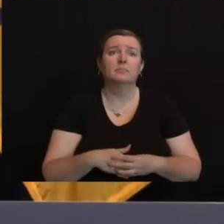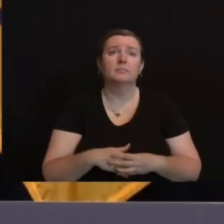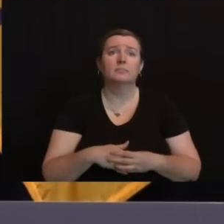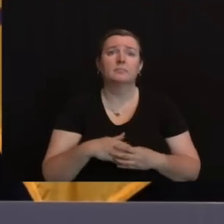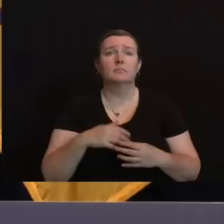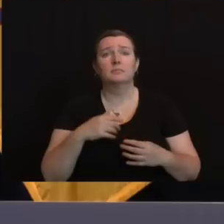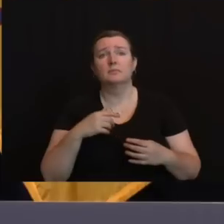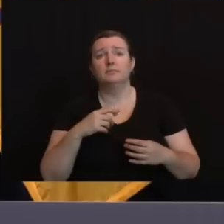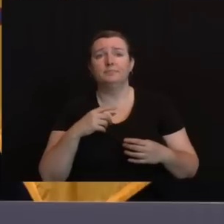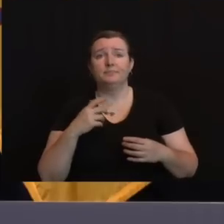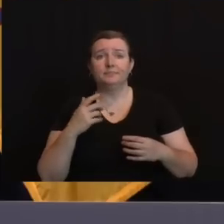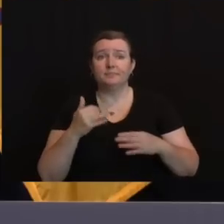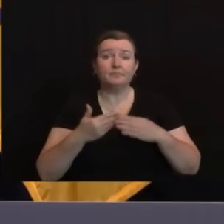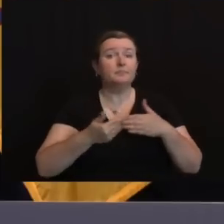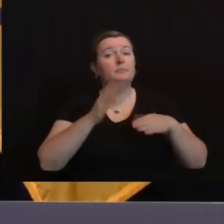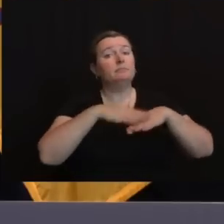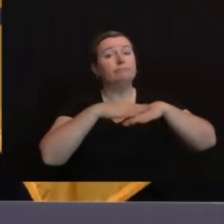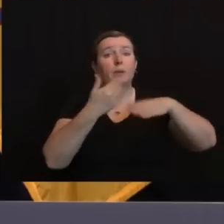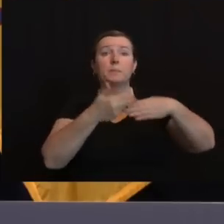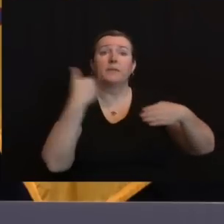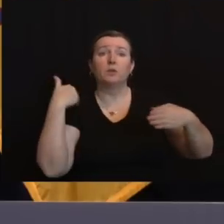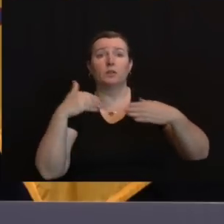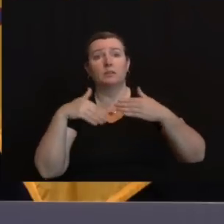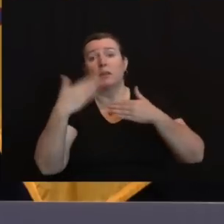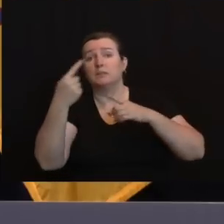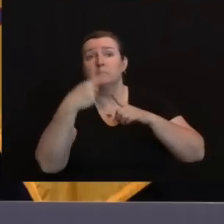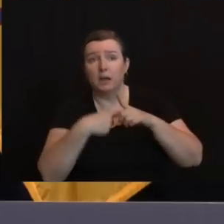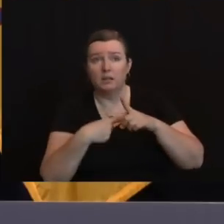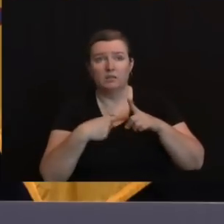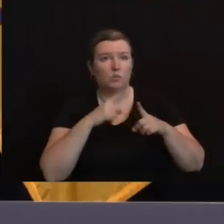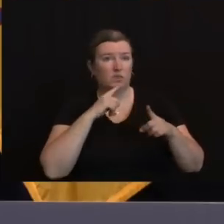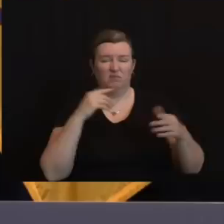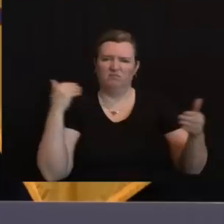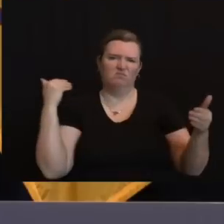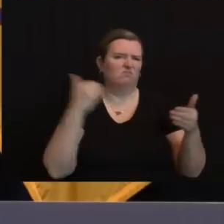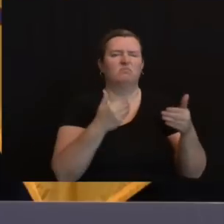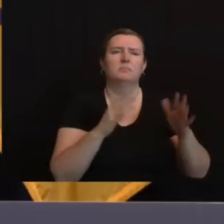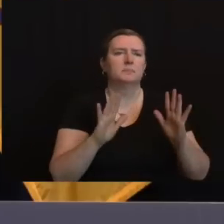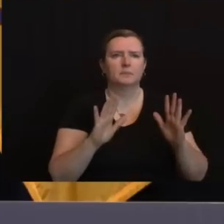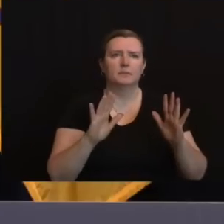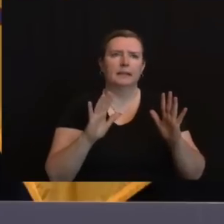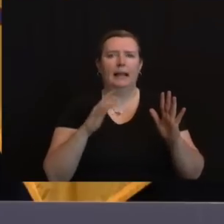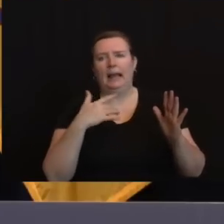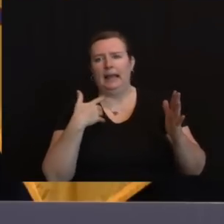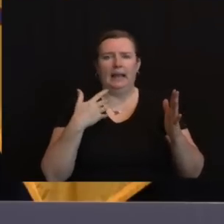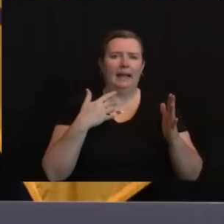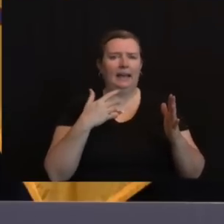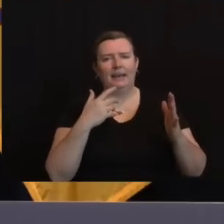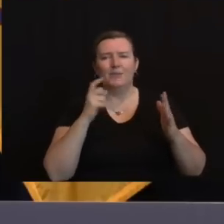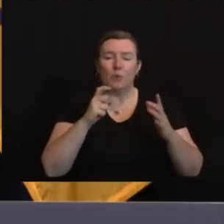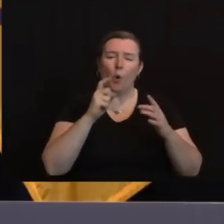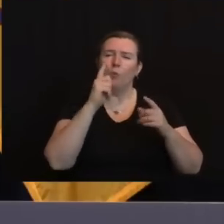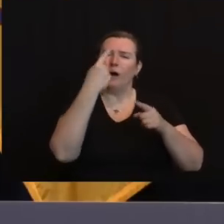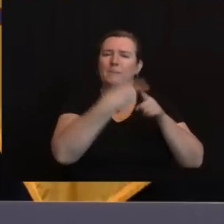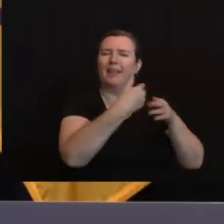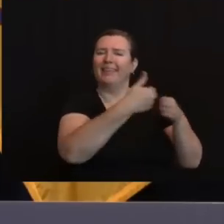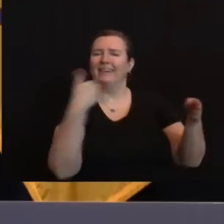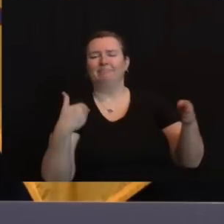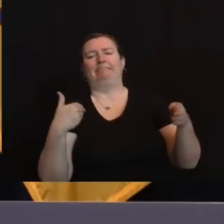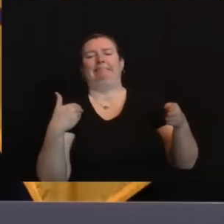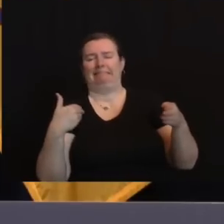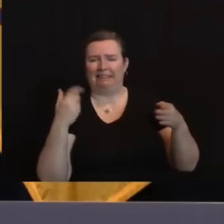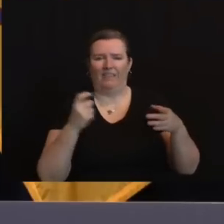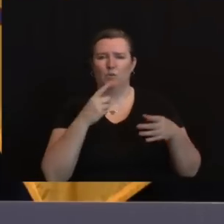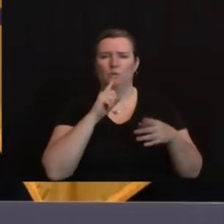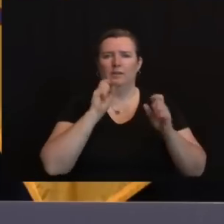runway, we run all the traps, and then we go live with it. This is one because the bully pulpit really impacts this one. We wanted to